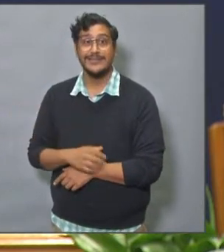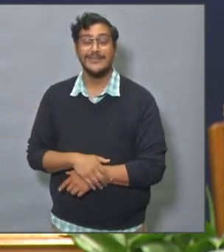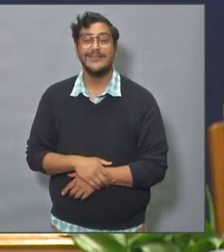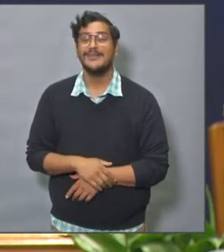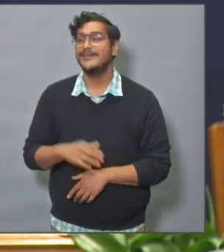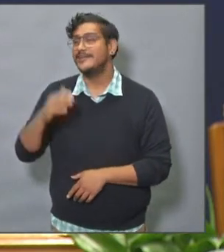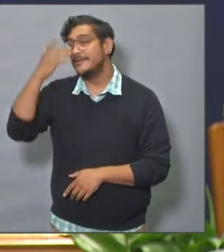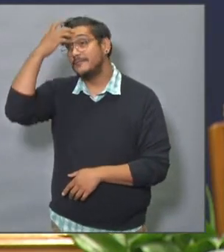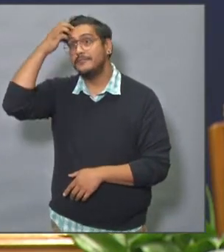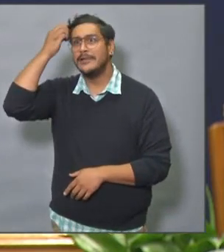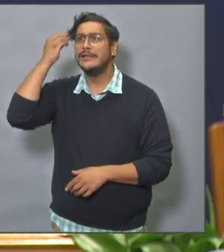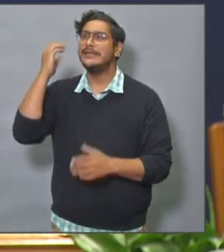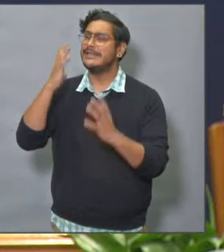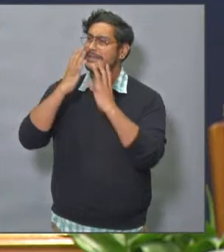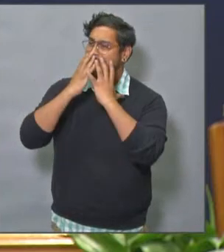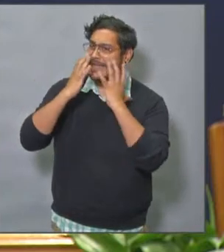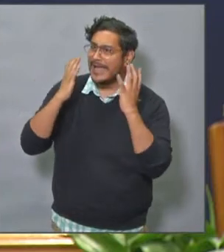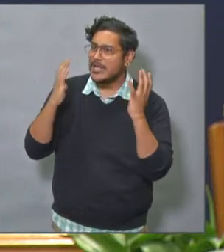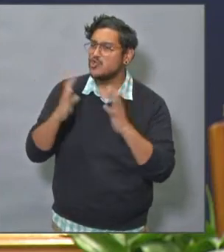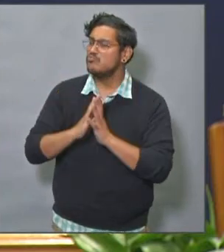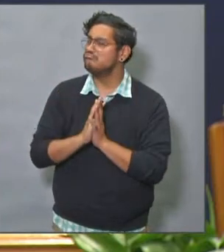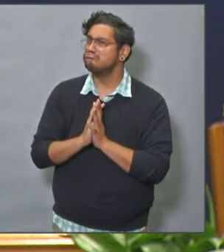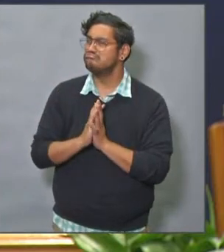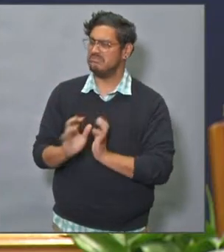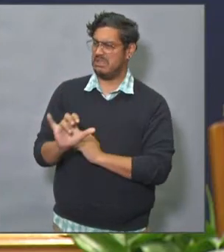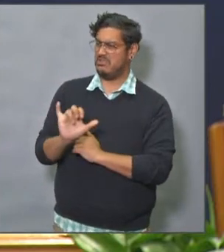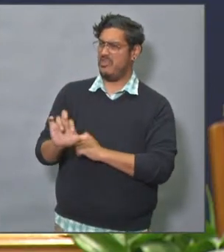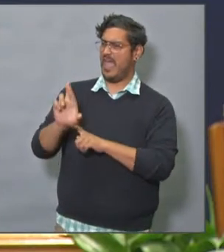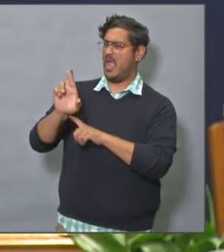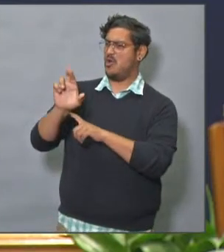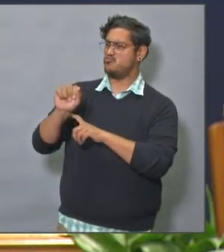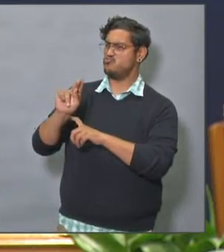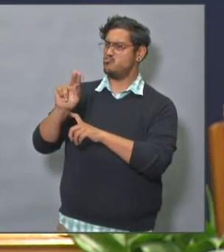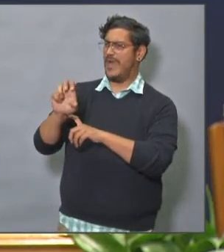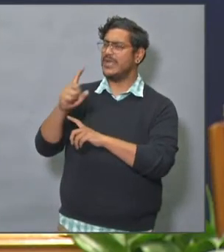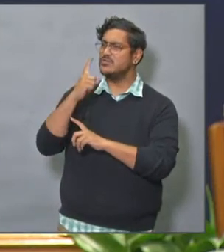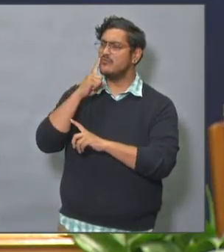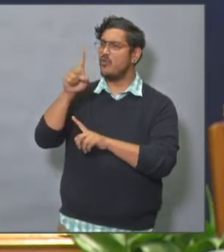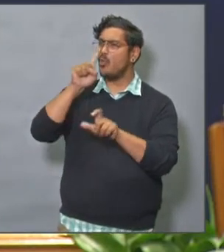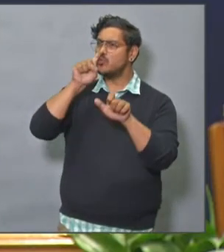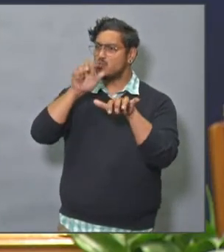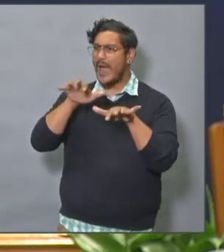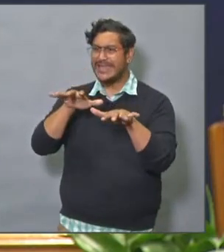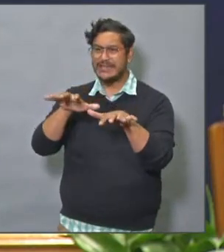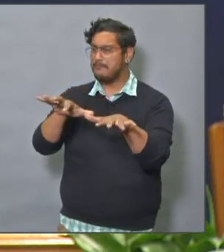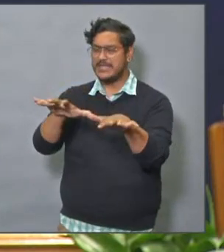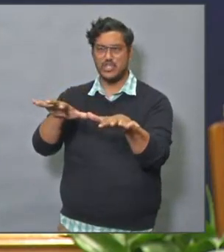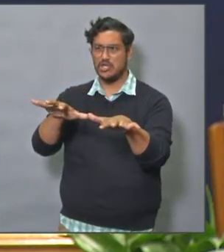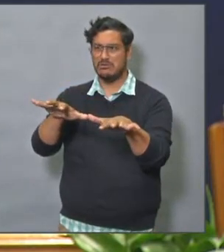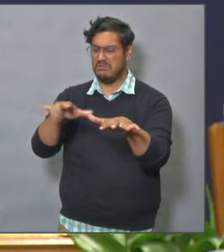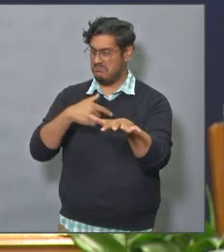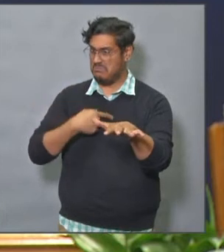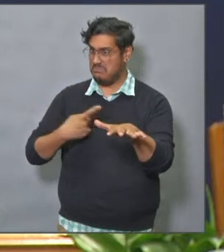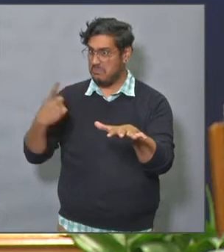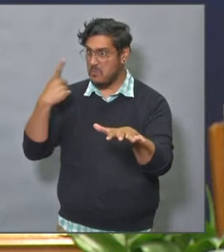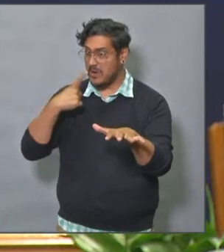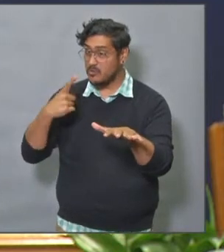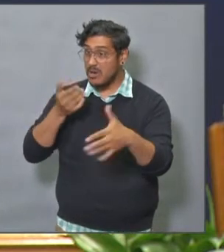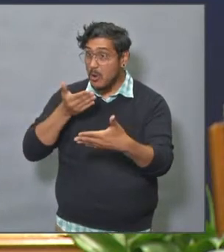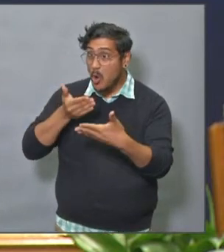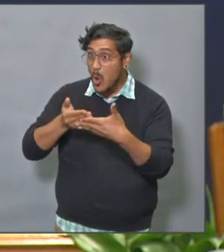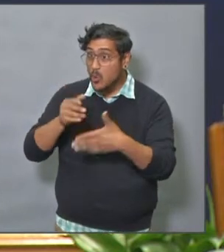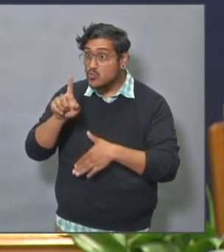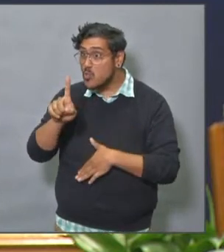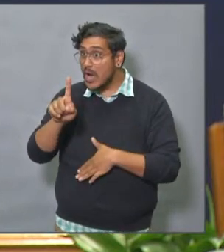you. What is the range on the transmission rate? Because it's so close to 1. I'm wondering, is it definitely above 1,